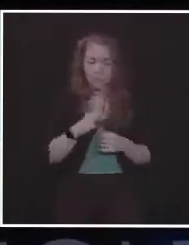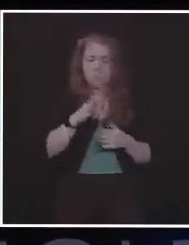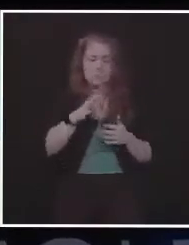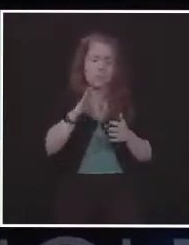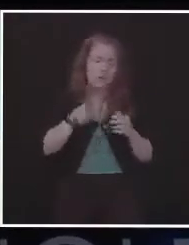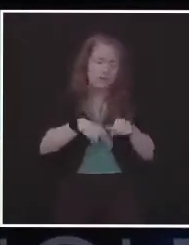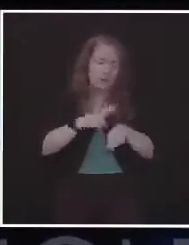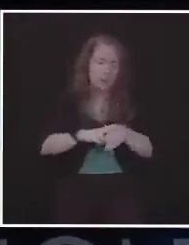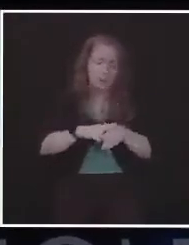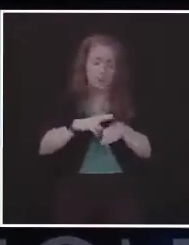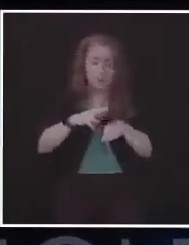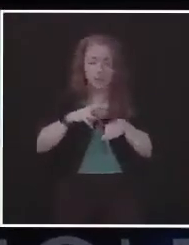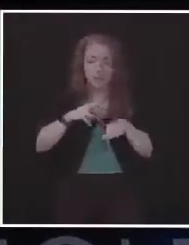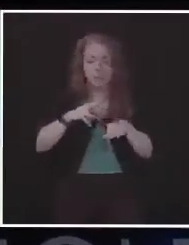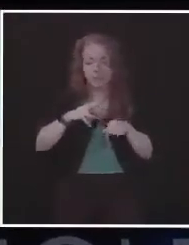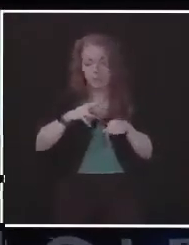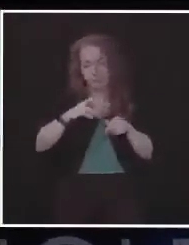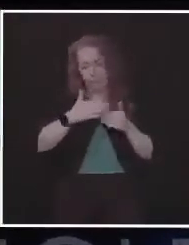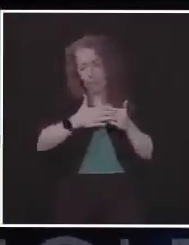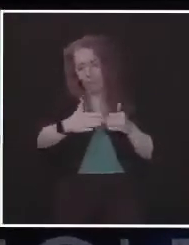time, naturally.